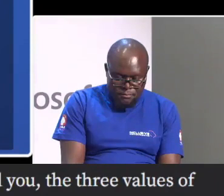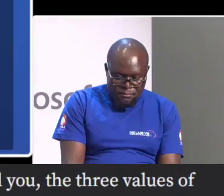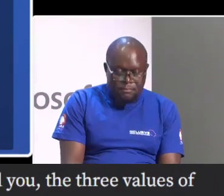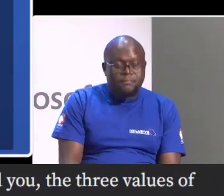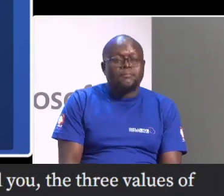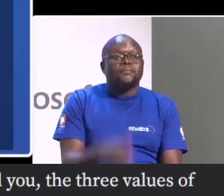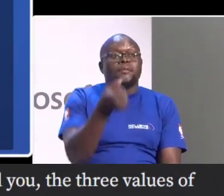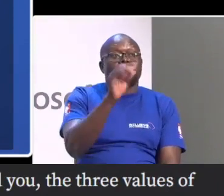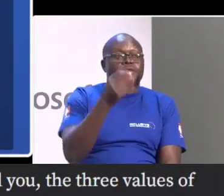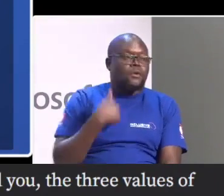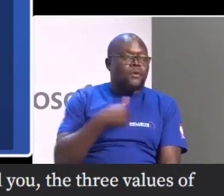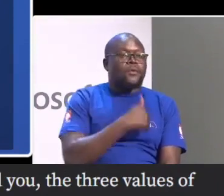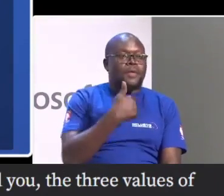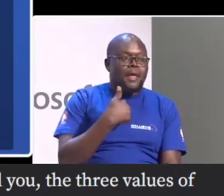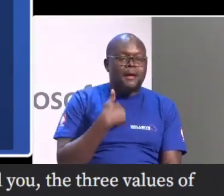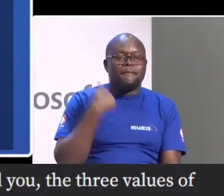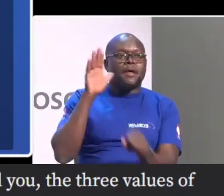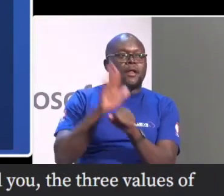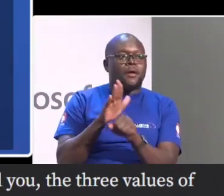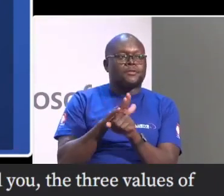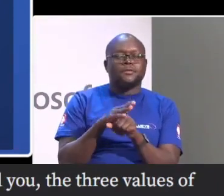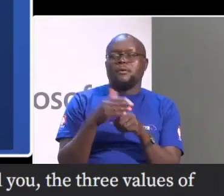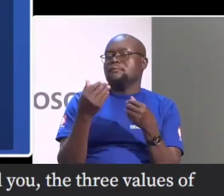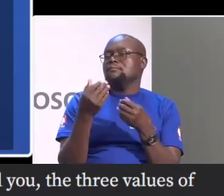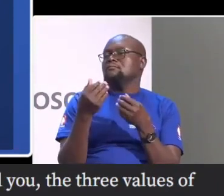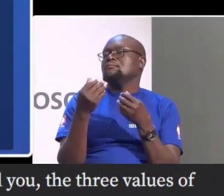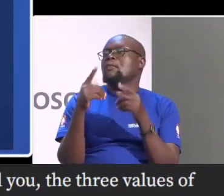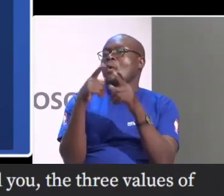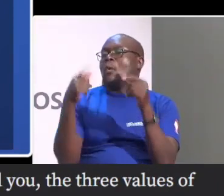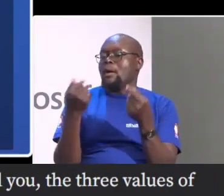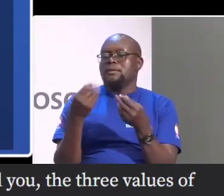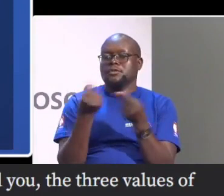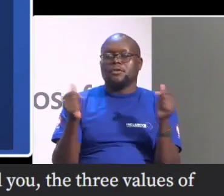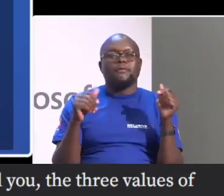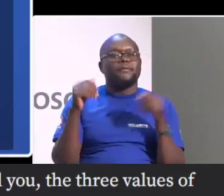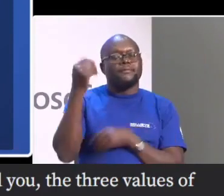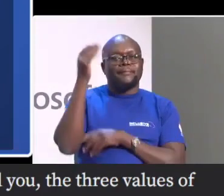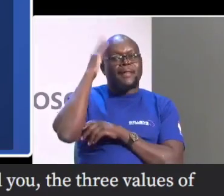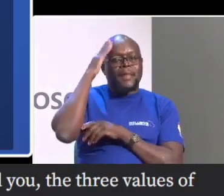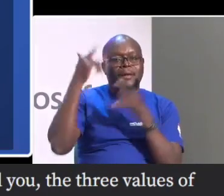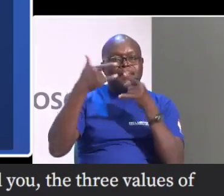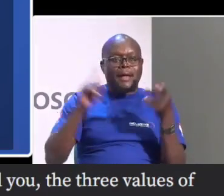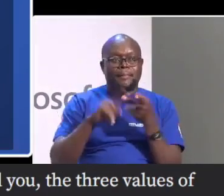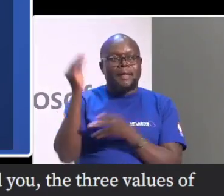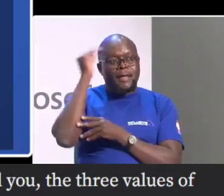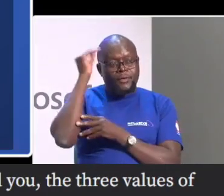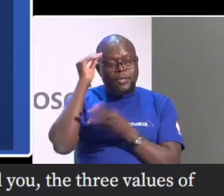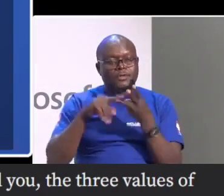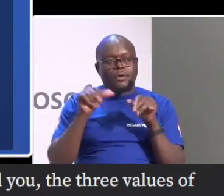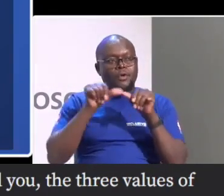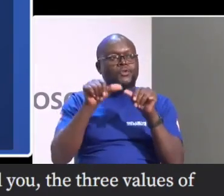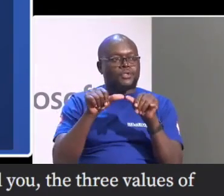So we have lots of lines coming in. Address the knowledge gap, education,